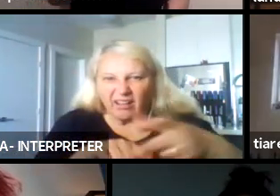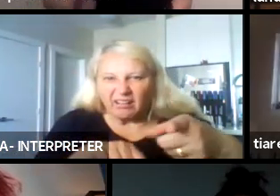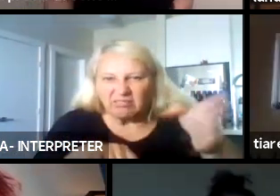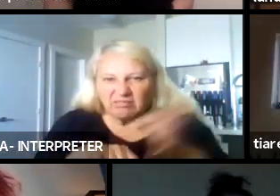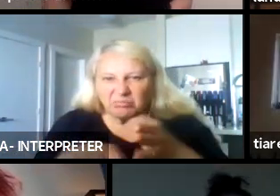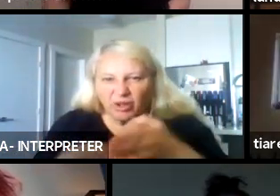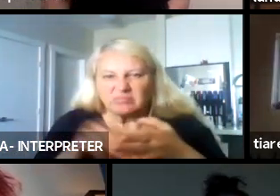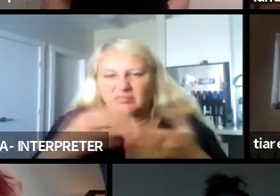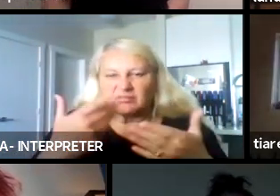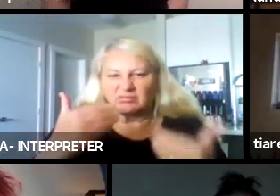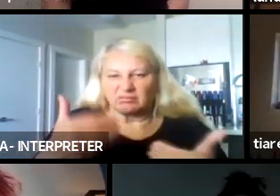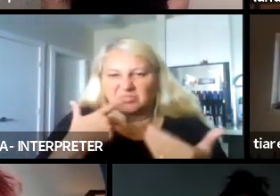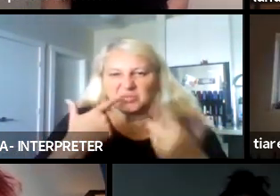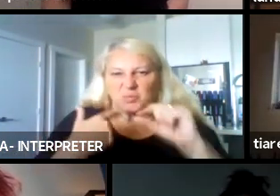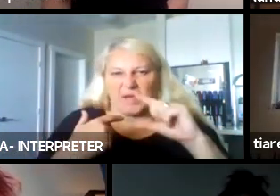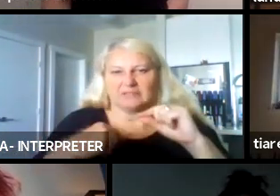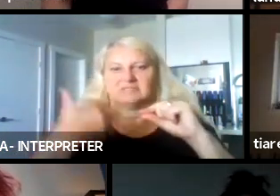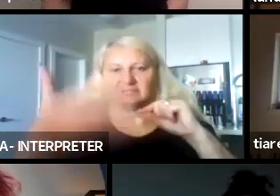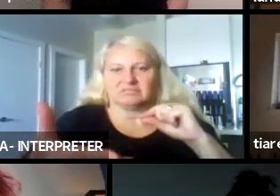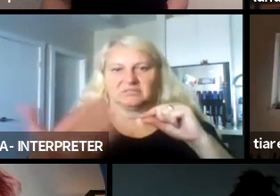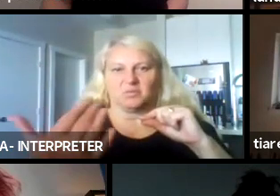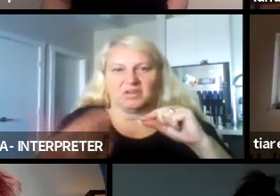And then we'll be transitioning to